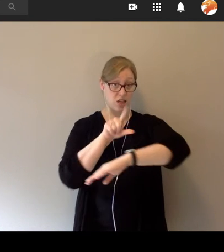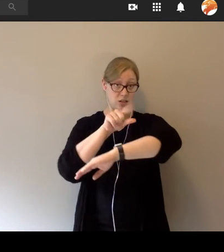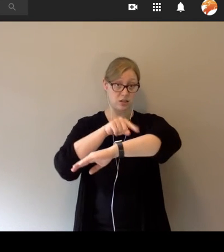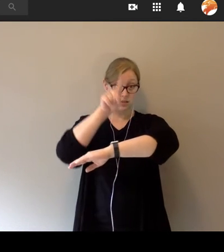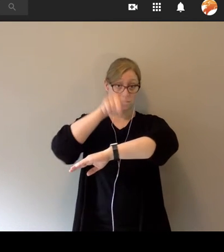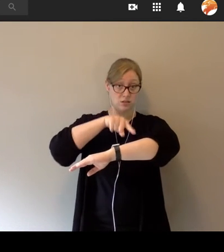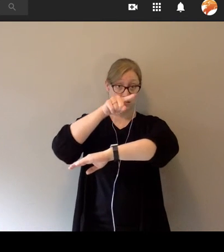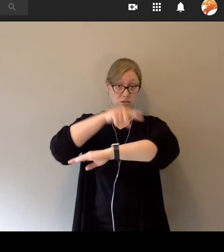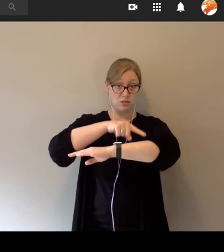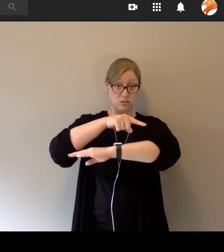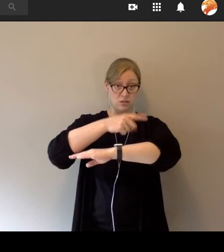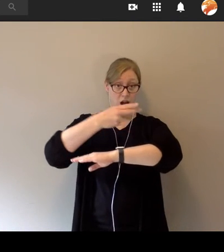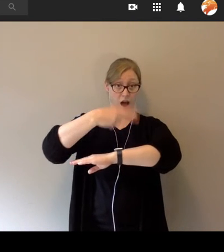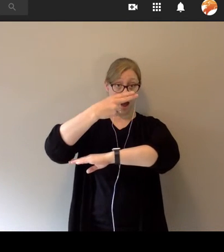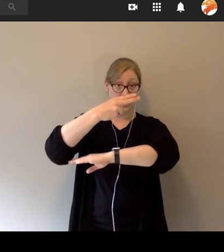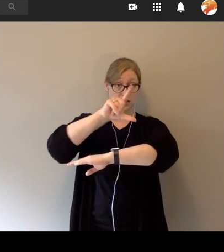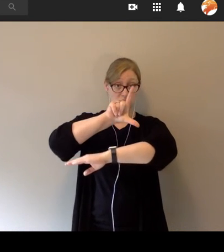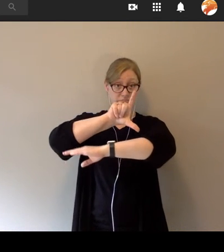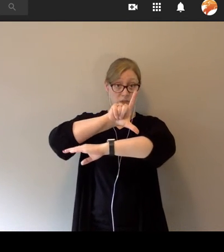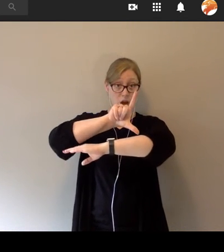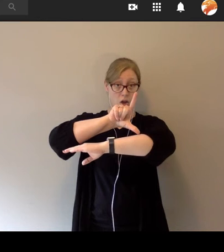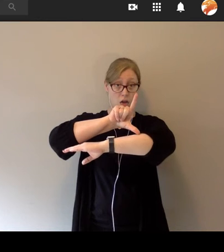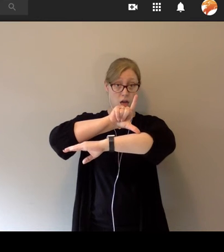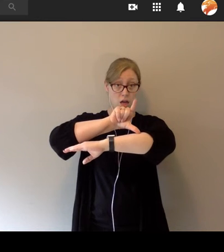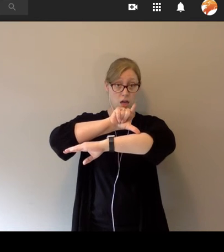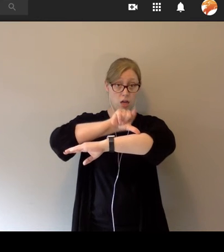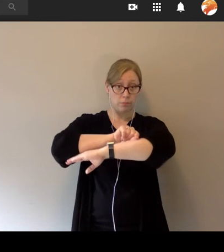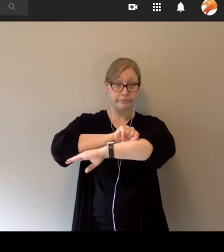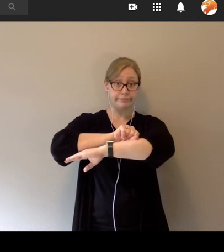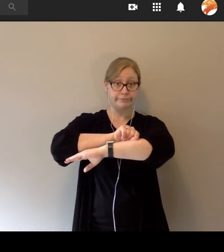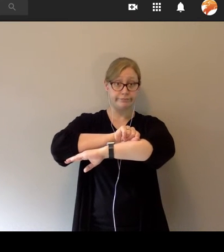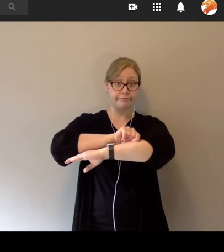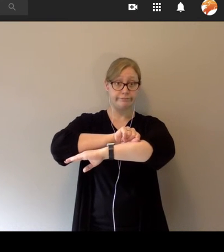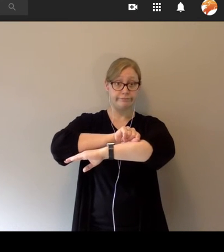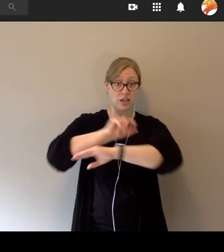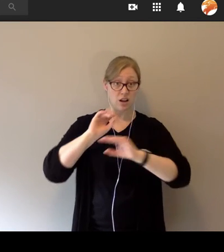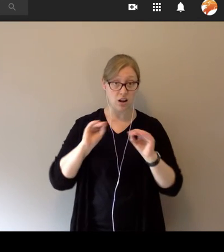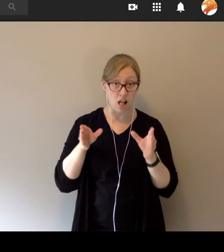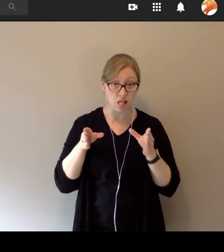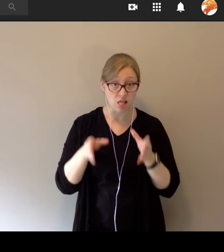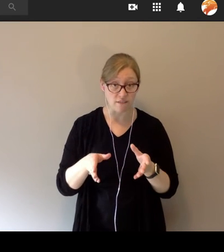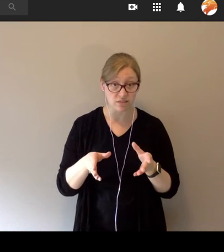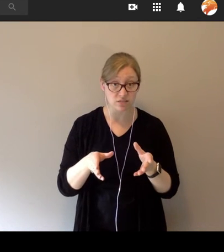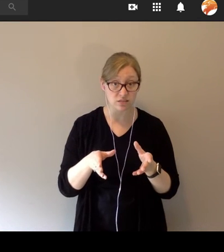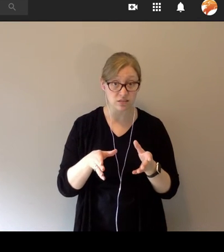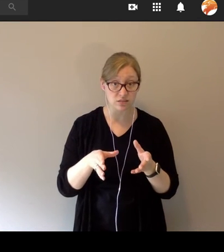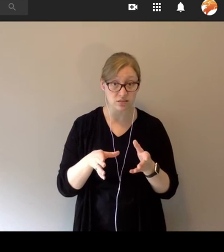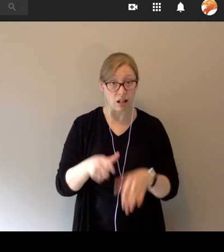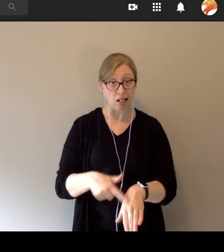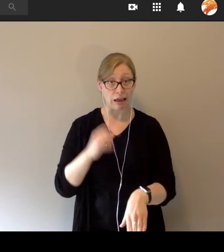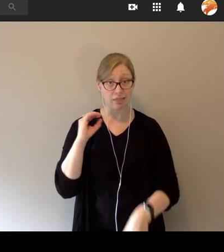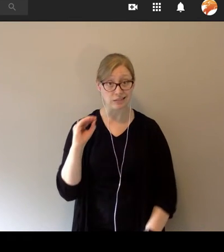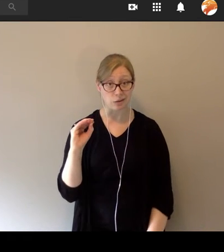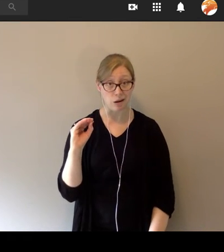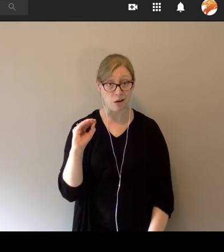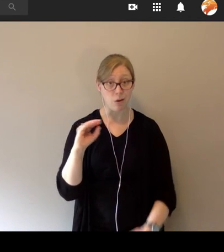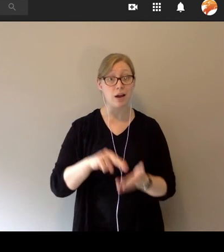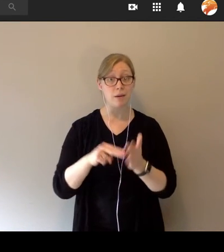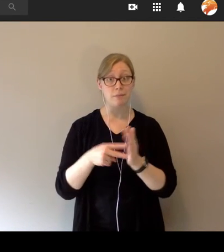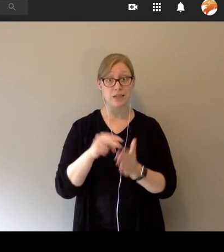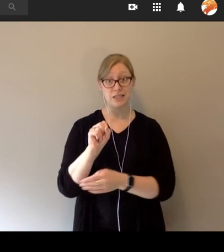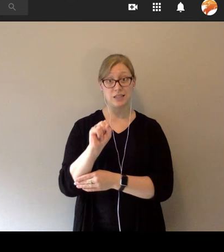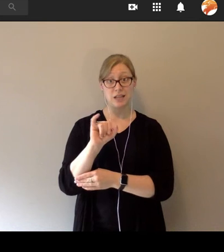height, which was A, and it got smaller, now it's right has a length 0, and so the sine of an